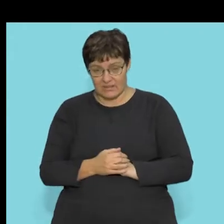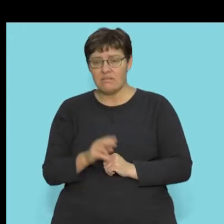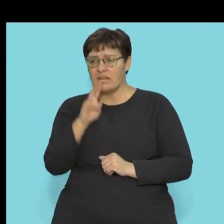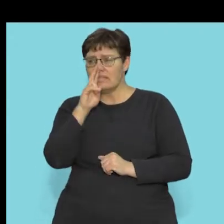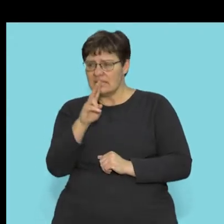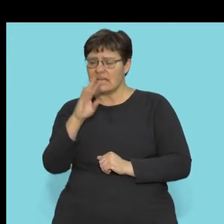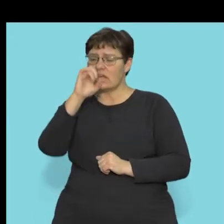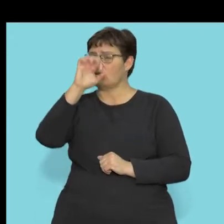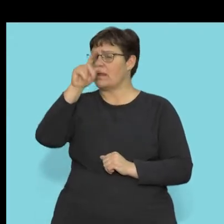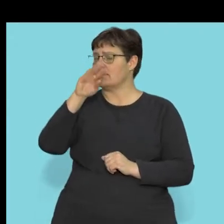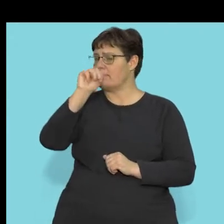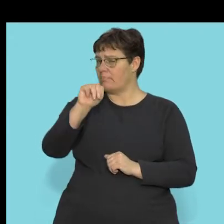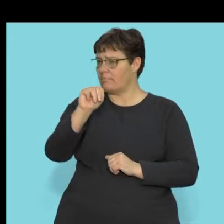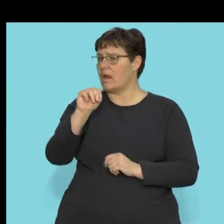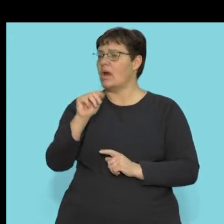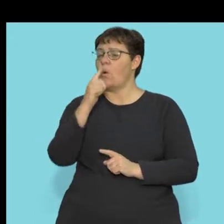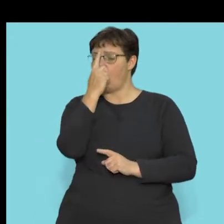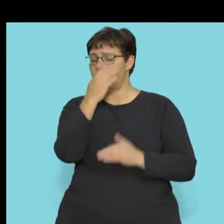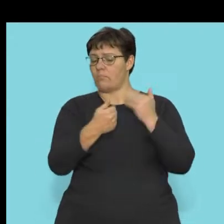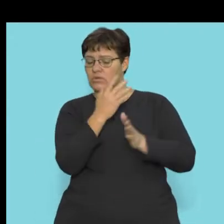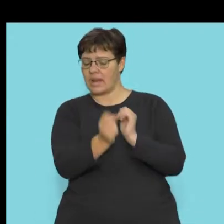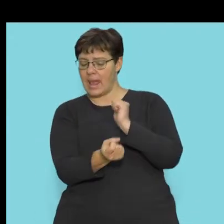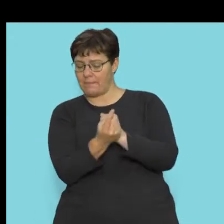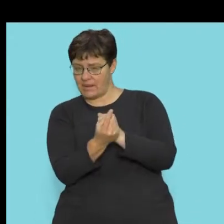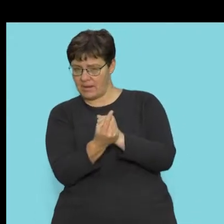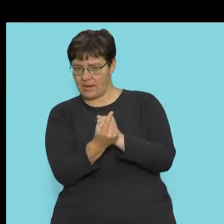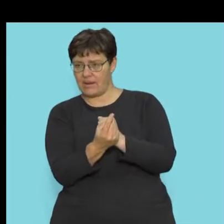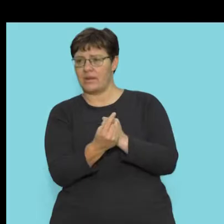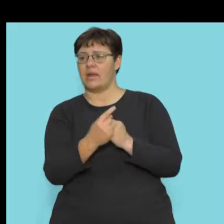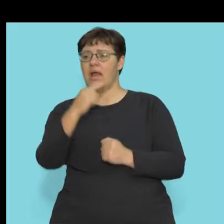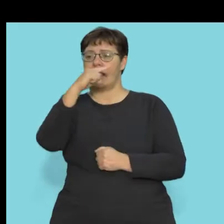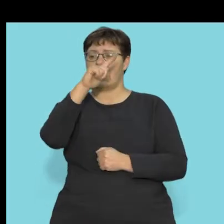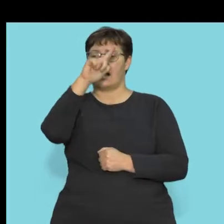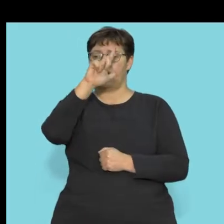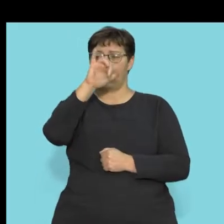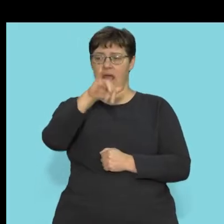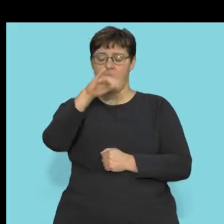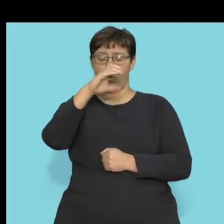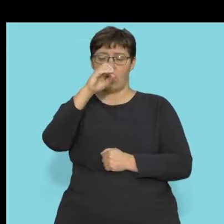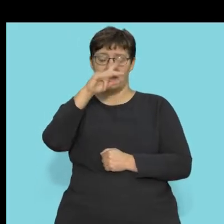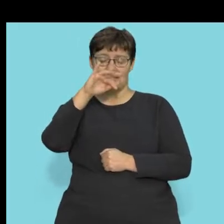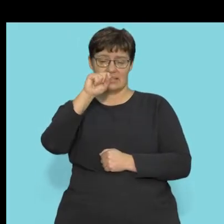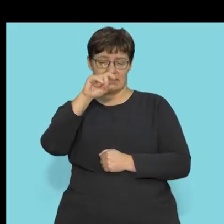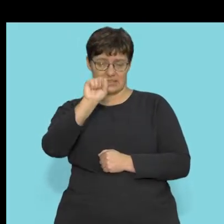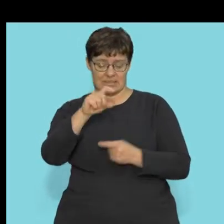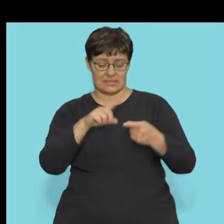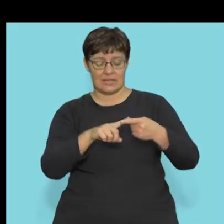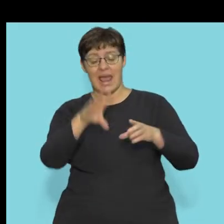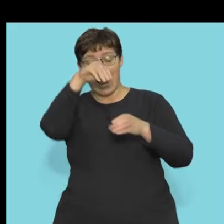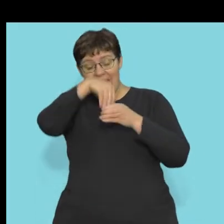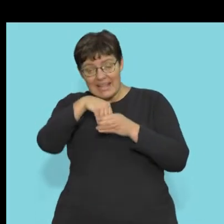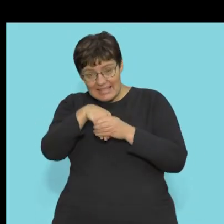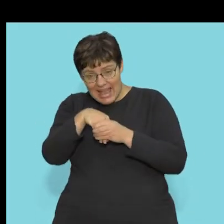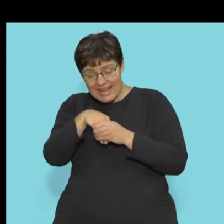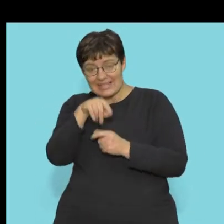saw that cytoplasm is the one process where it happens called glycolysis, and now we see that